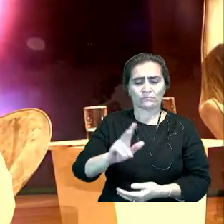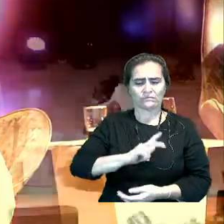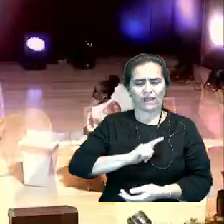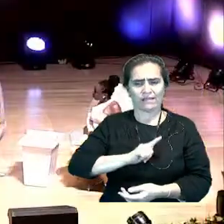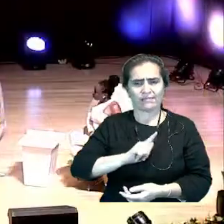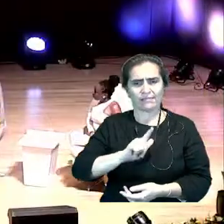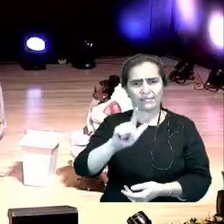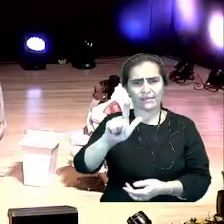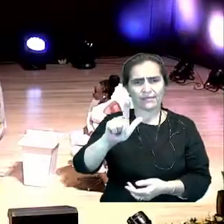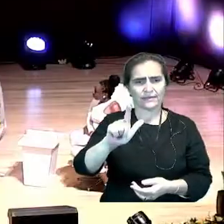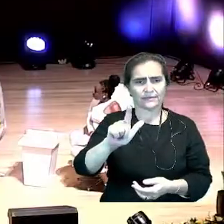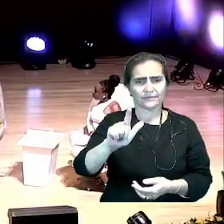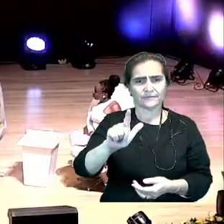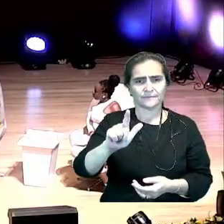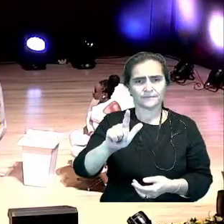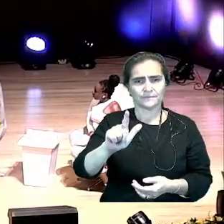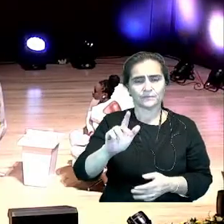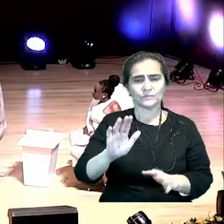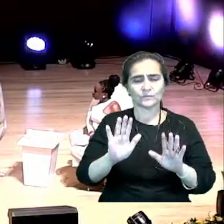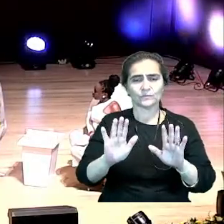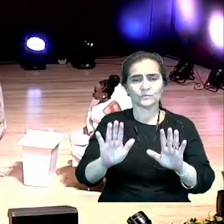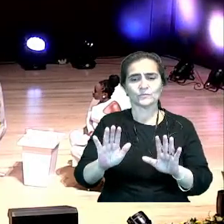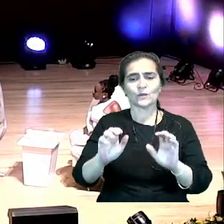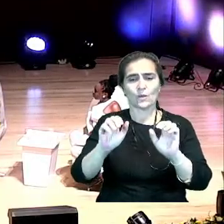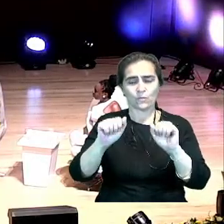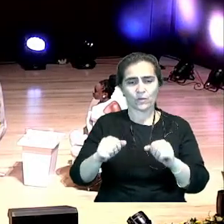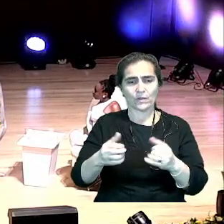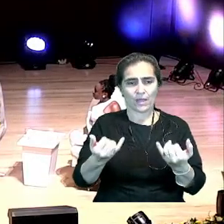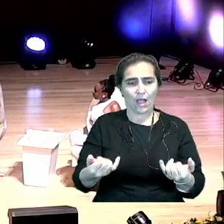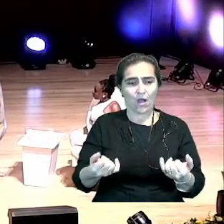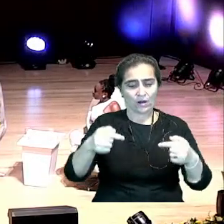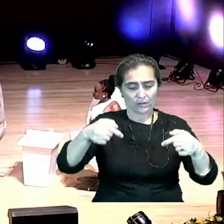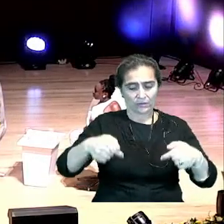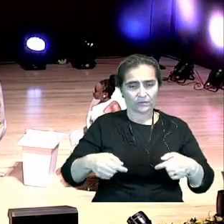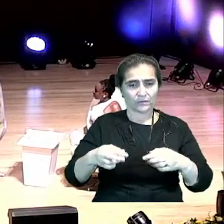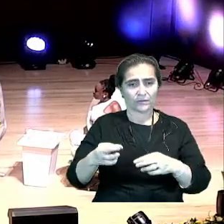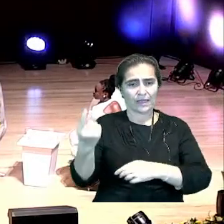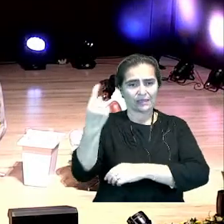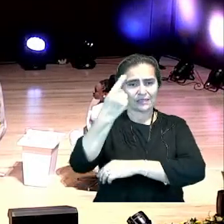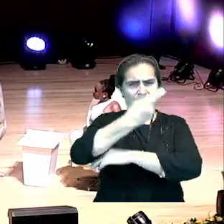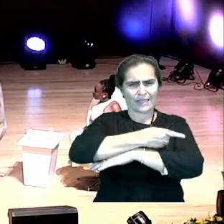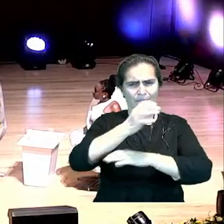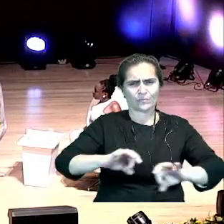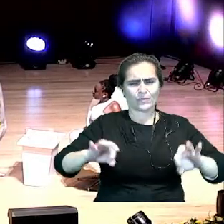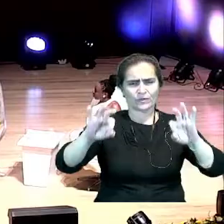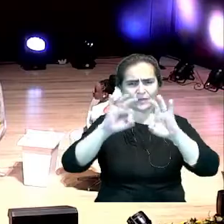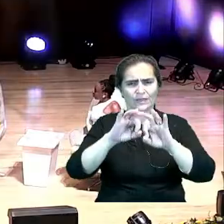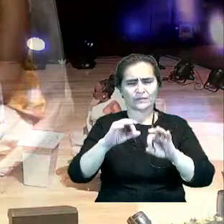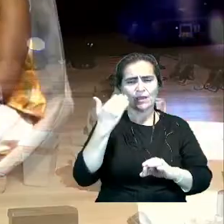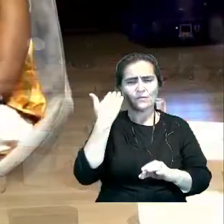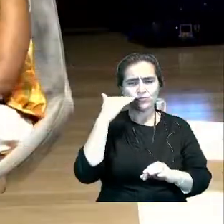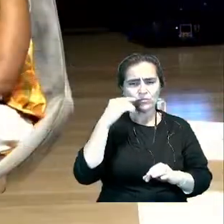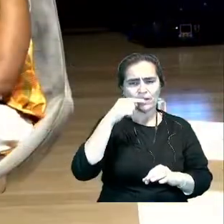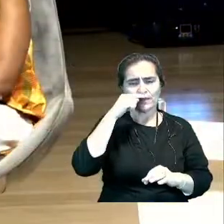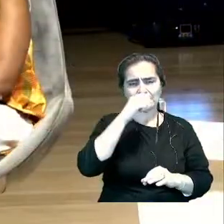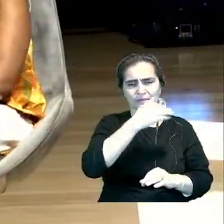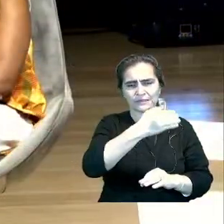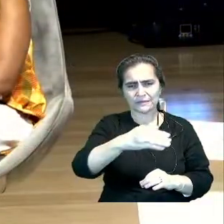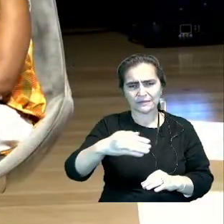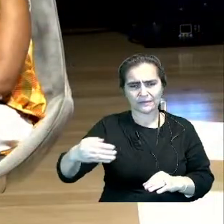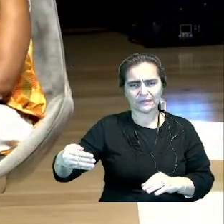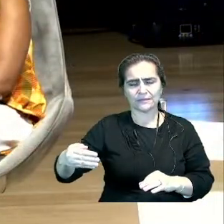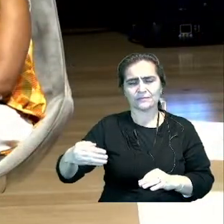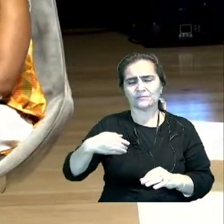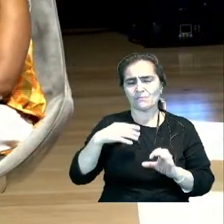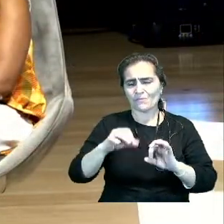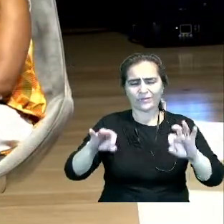important International Day for African women and girls of African descent. And